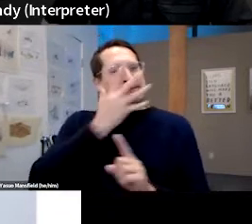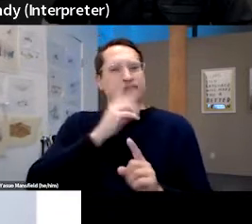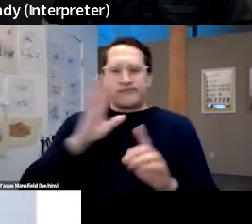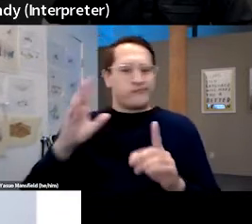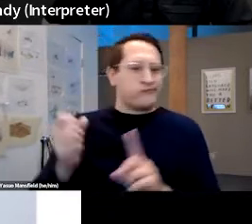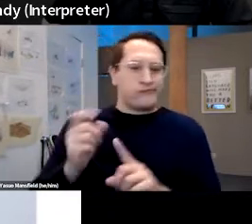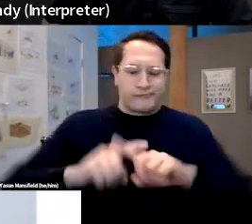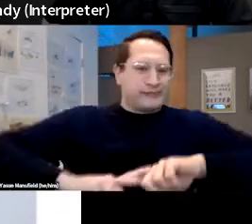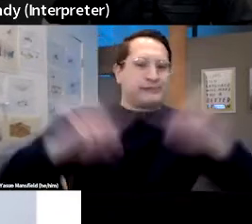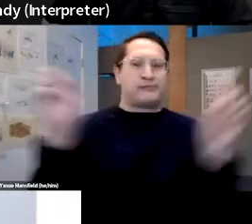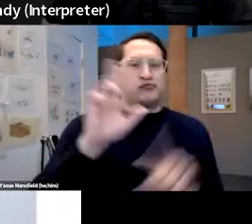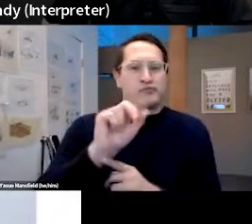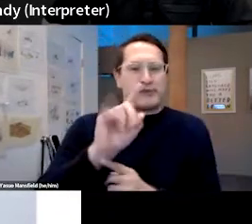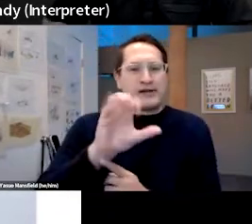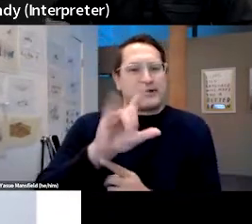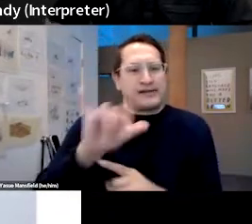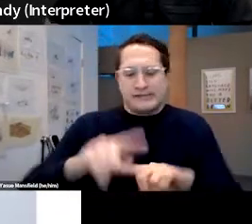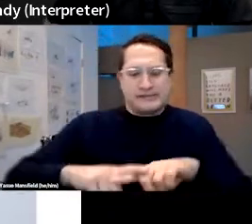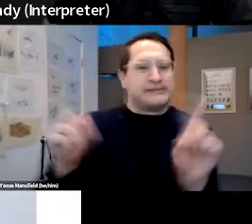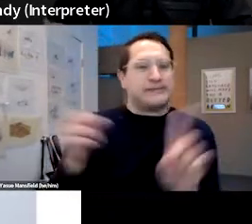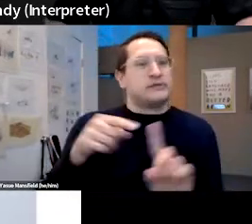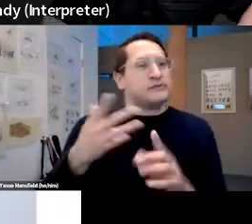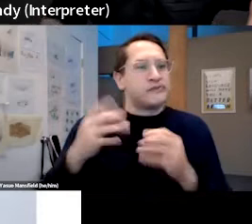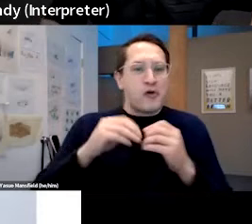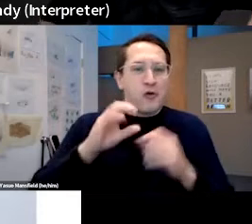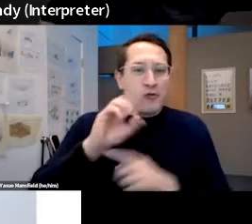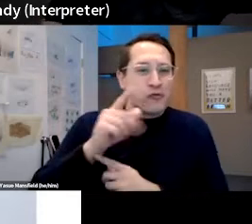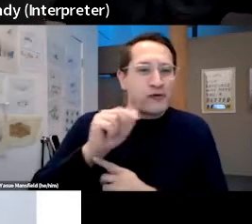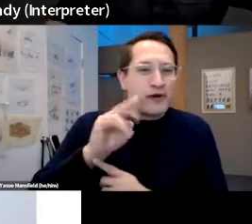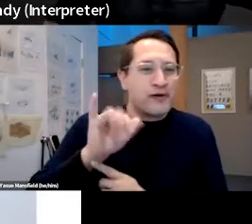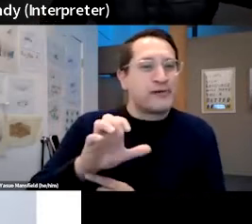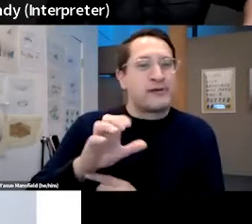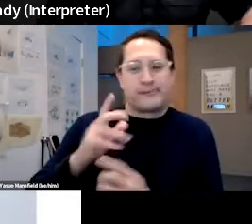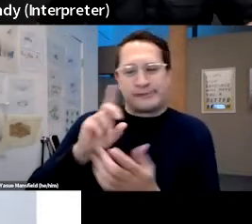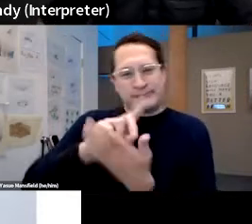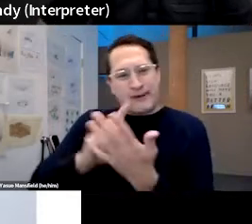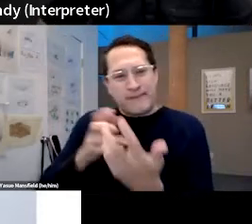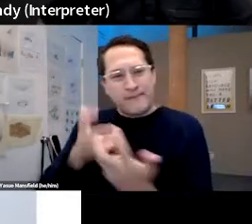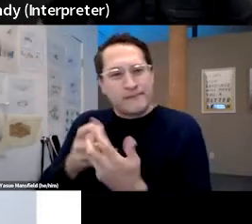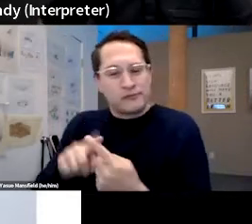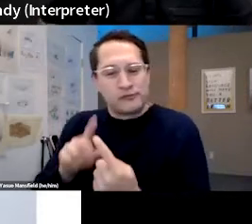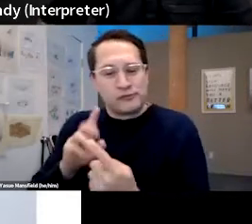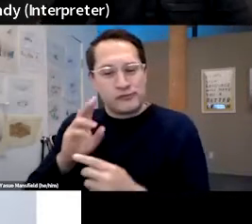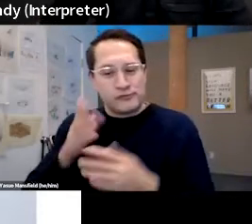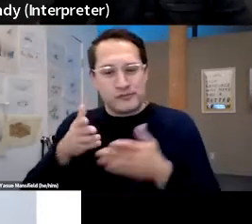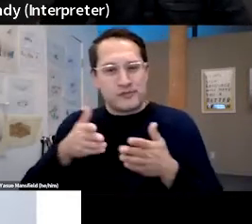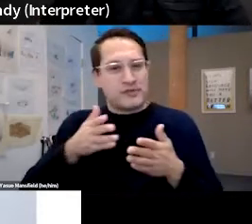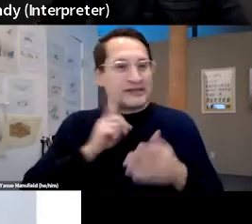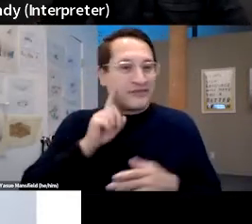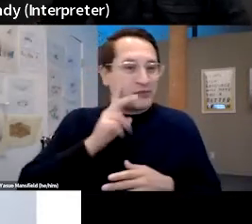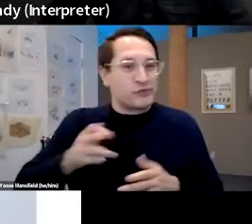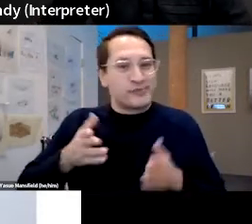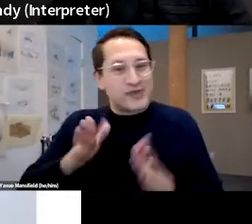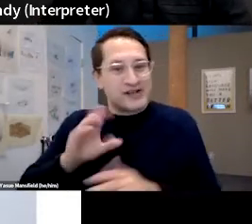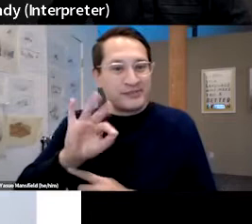sensory experiences. And their aesthetics are completely different. They're radically different. And they're more organic in structure. The design is